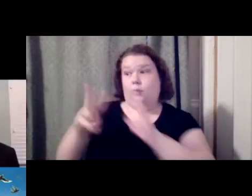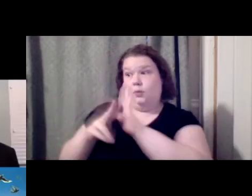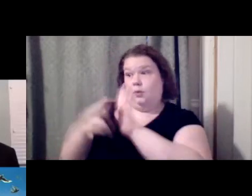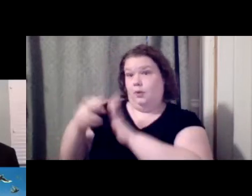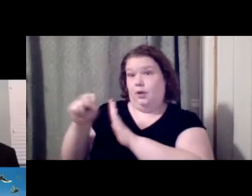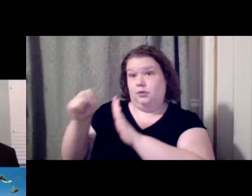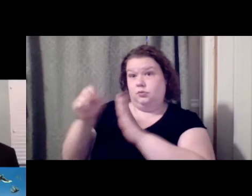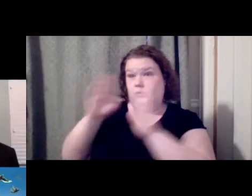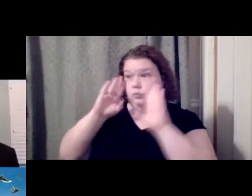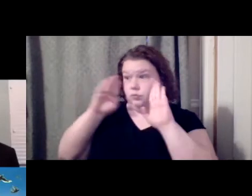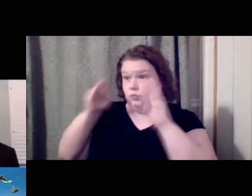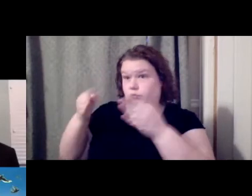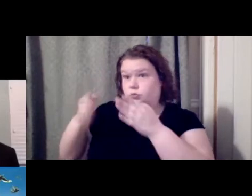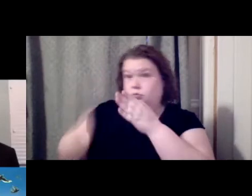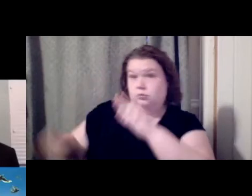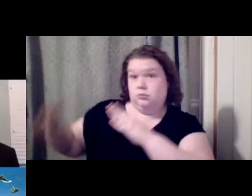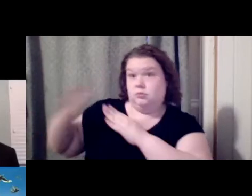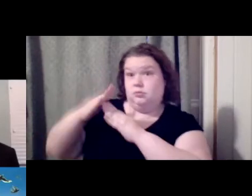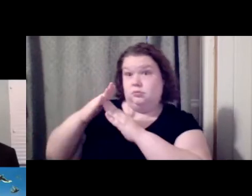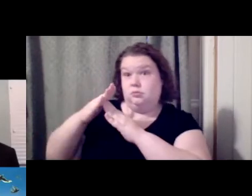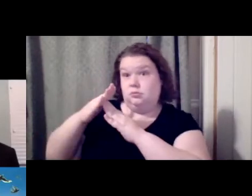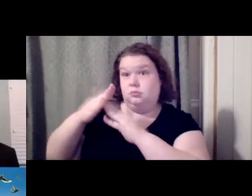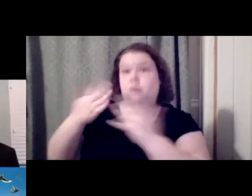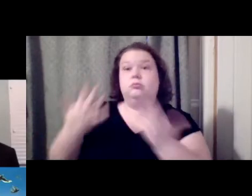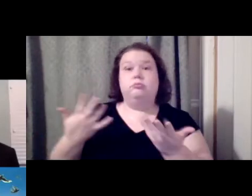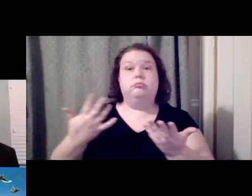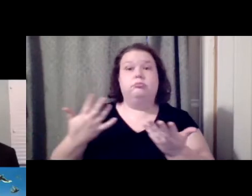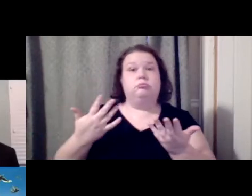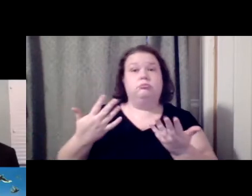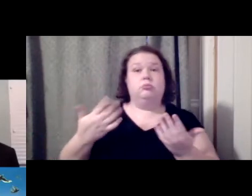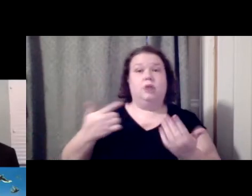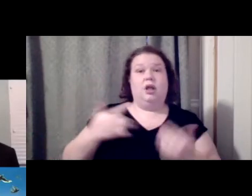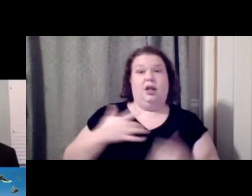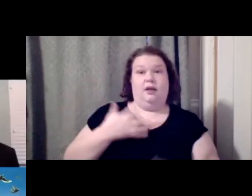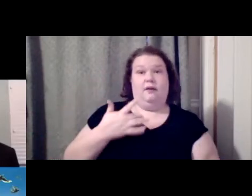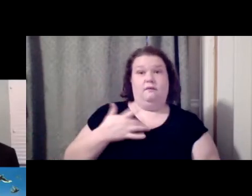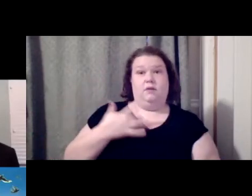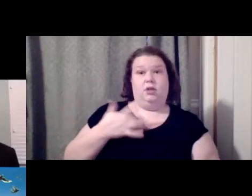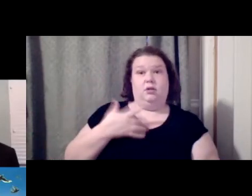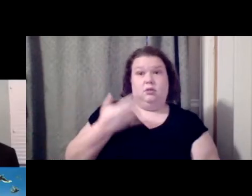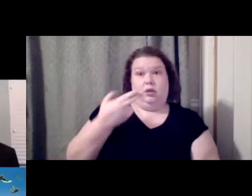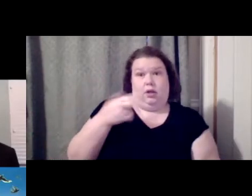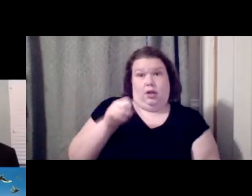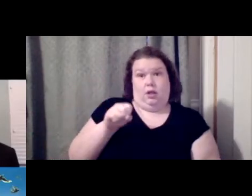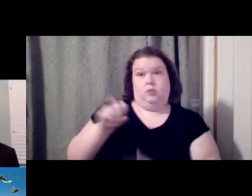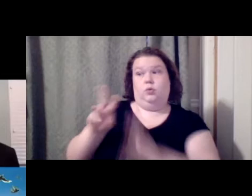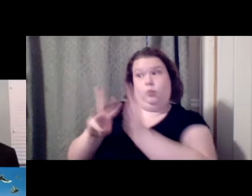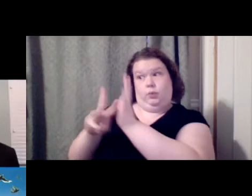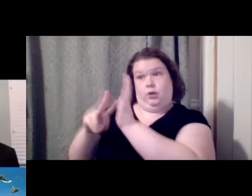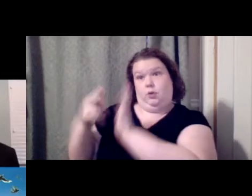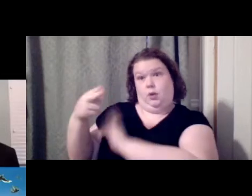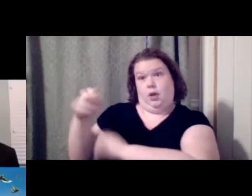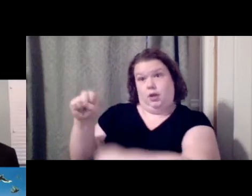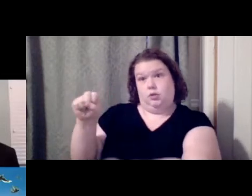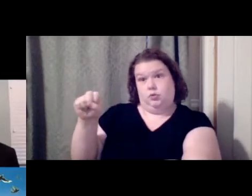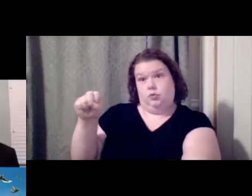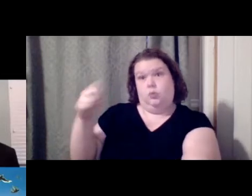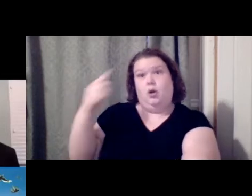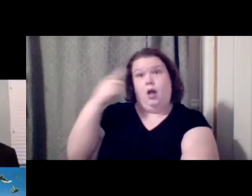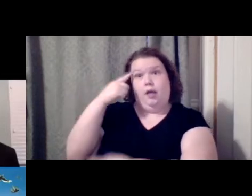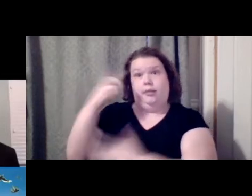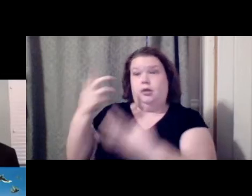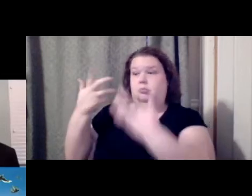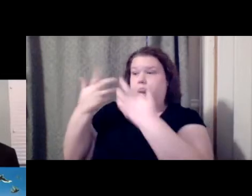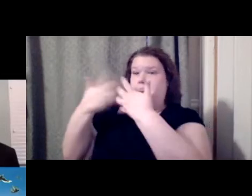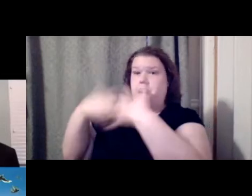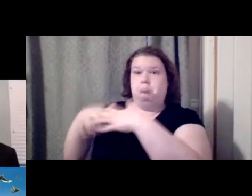it does, you know, as far as the high school goes, and Waco High specifically, I think it matches up, you know, very